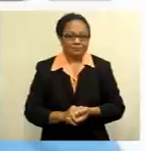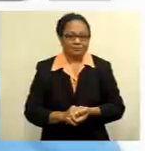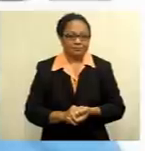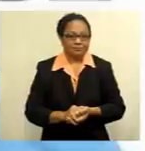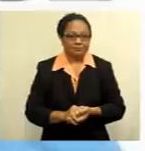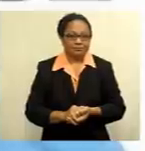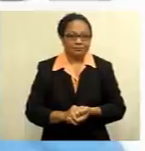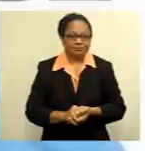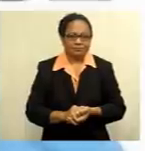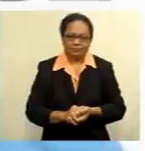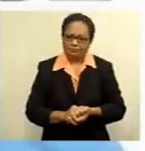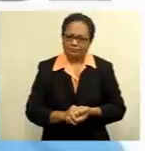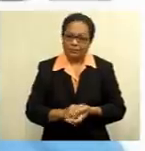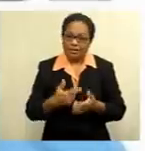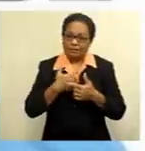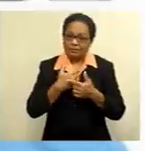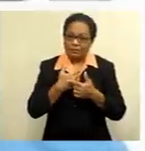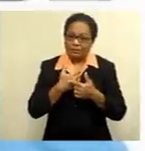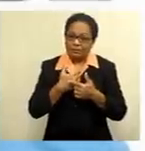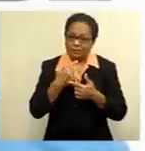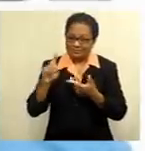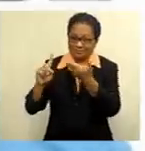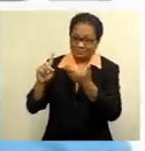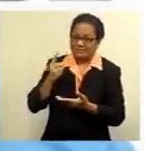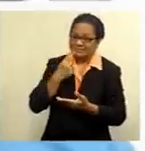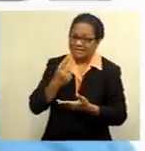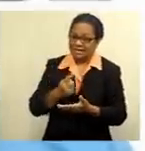think having